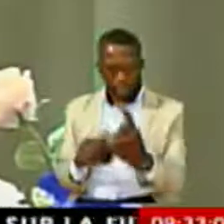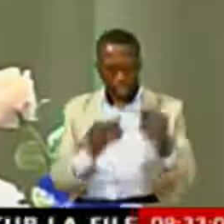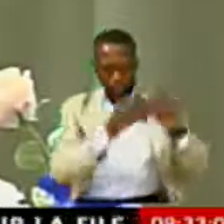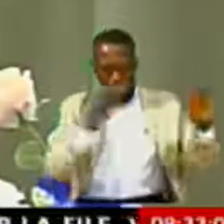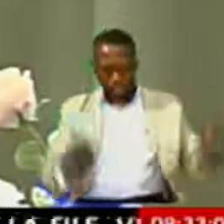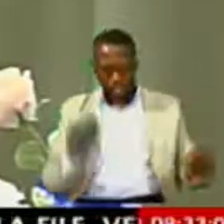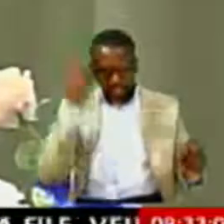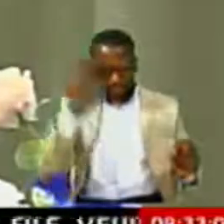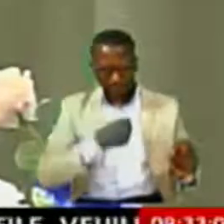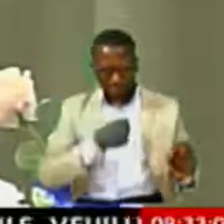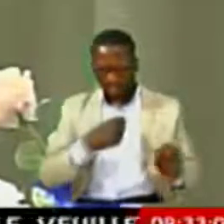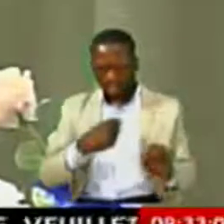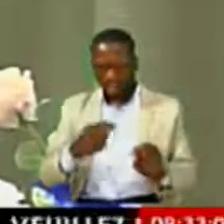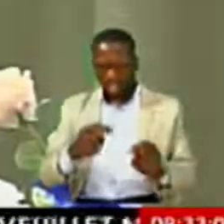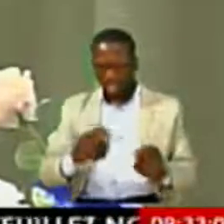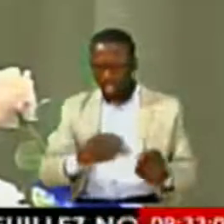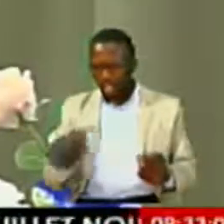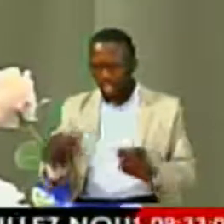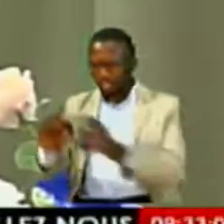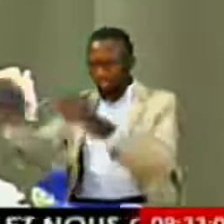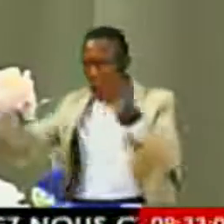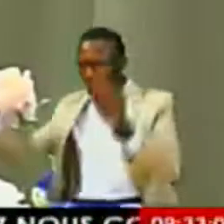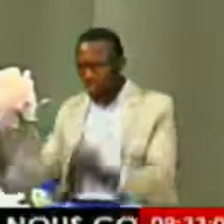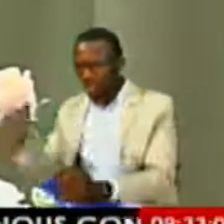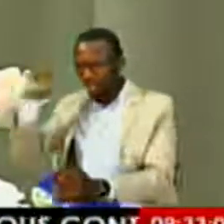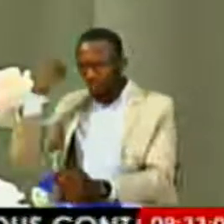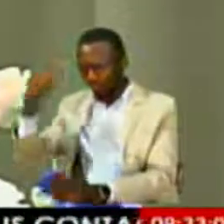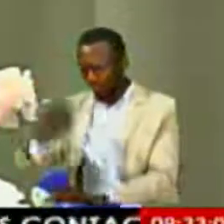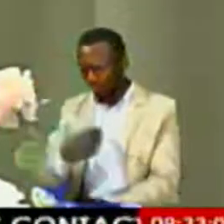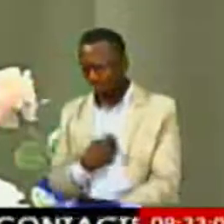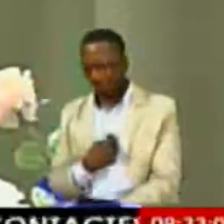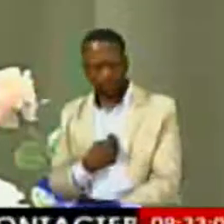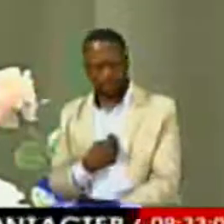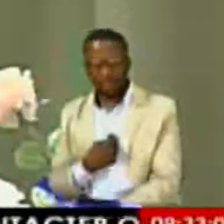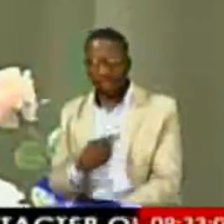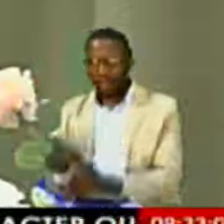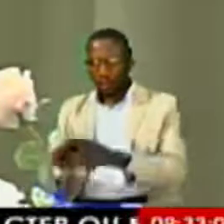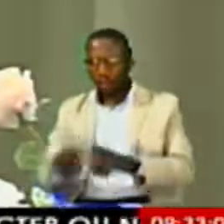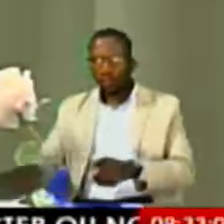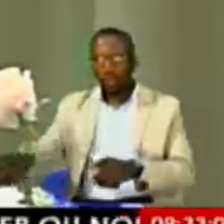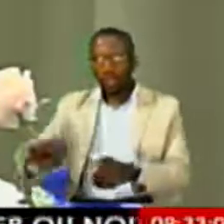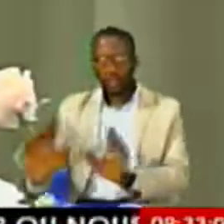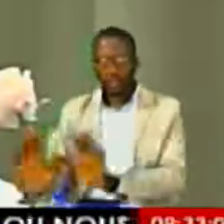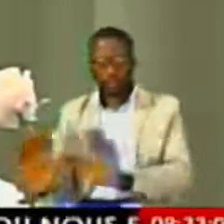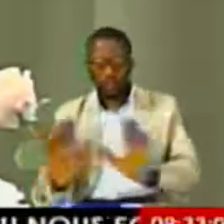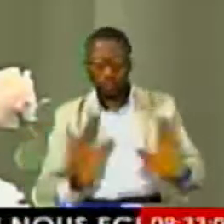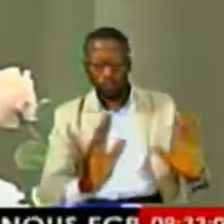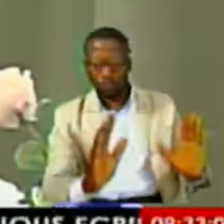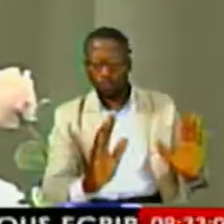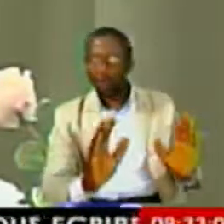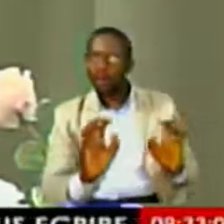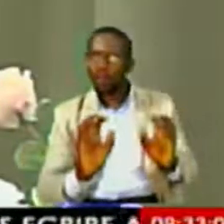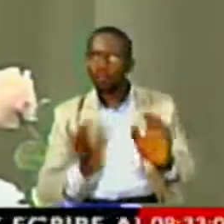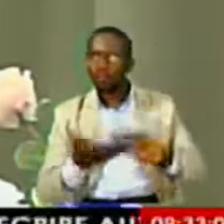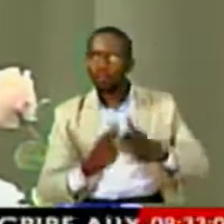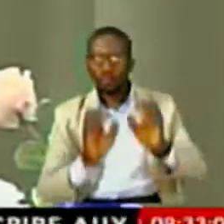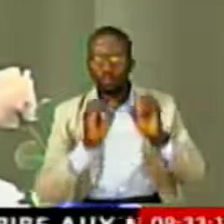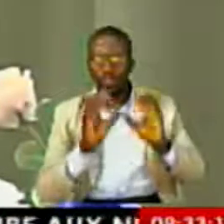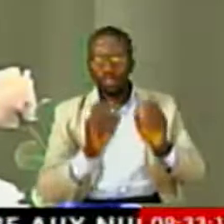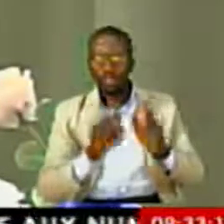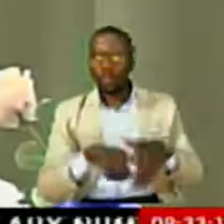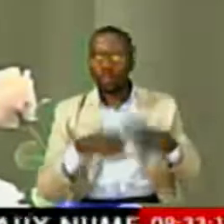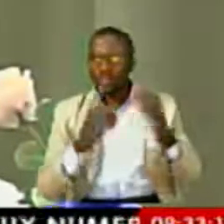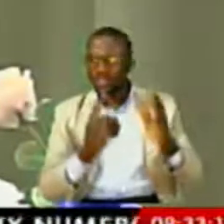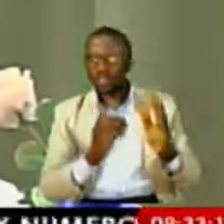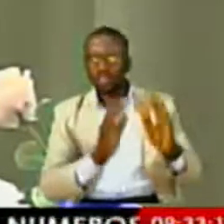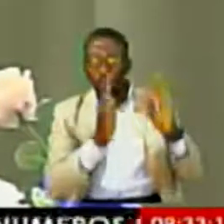pour vous. One altar will be mine and the other one will be yours. Comme vous êtes nombreux, as you are many, commencez à invoquer le nom de votre